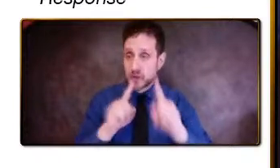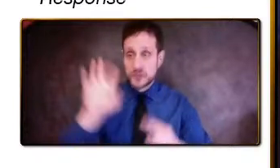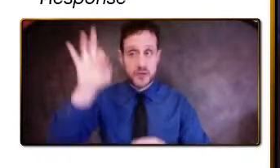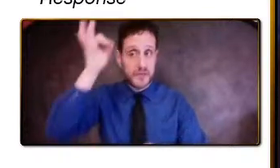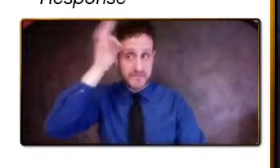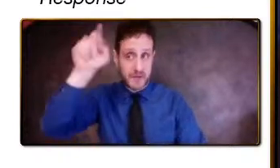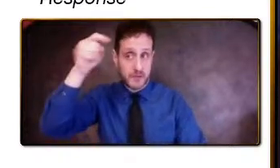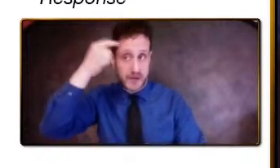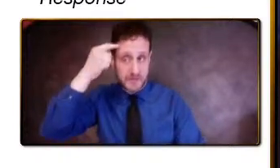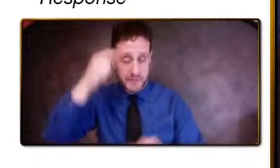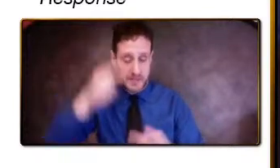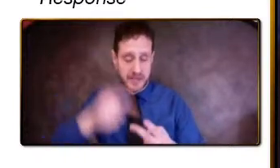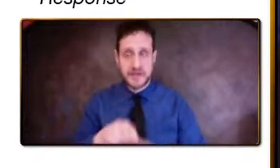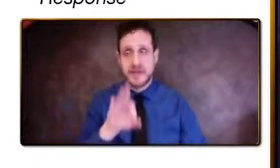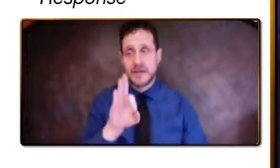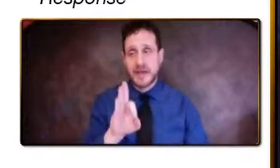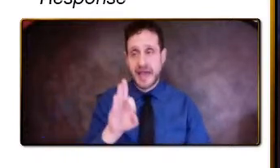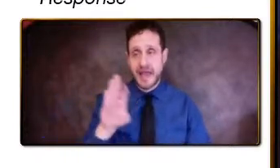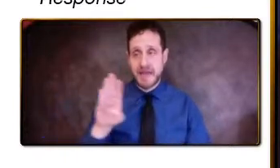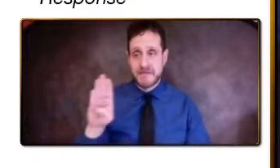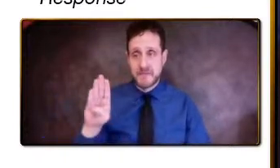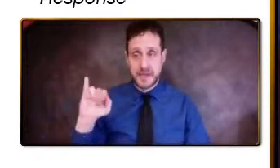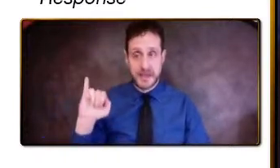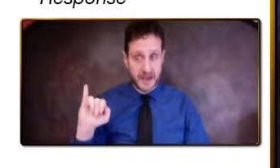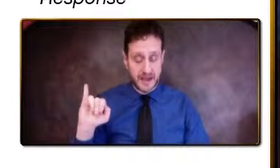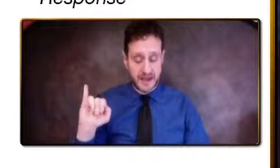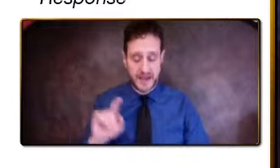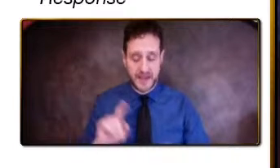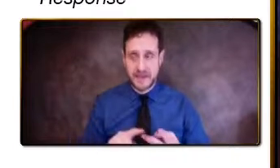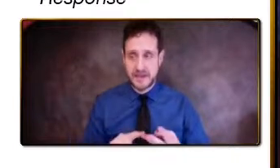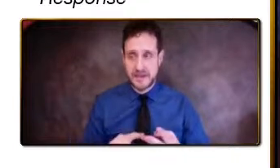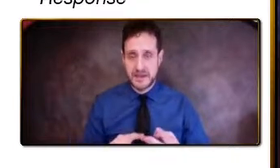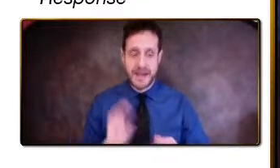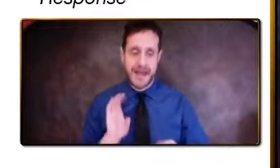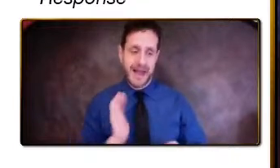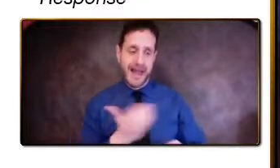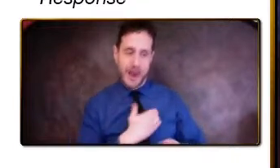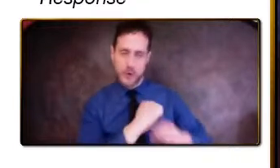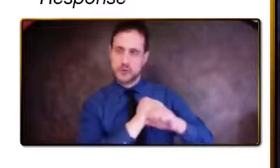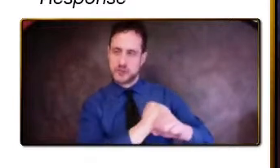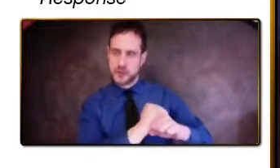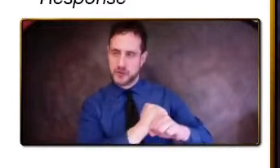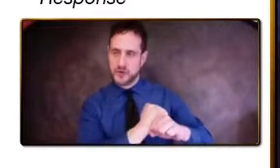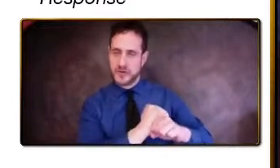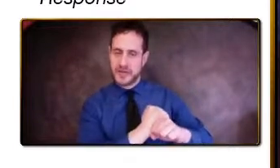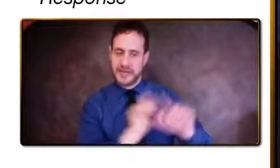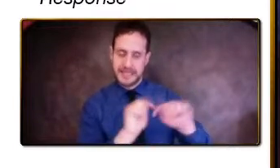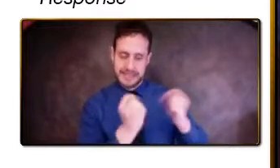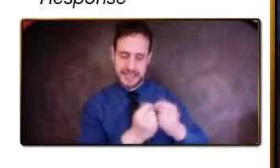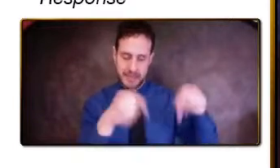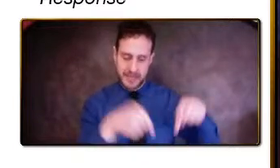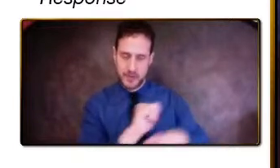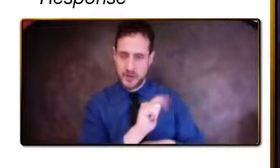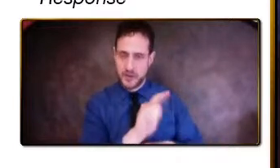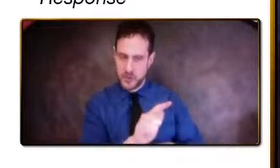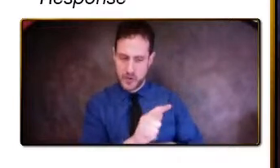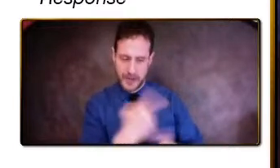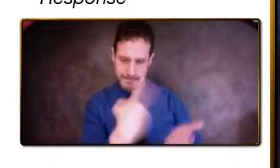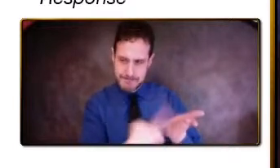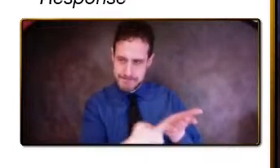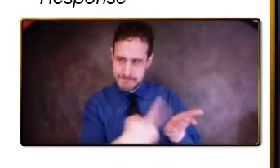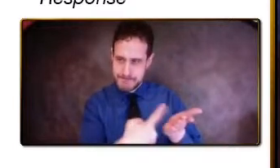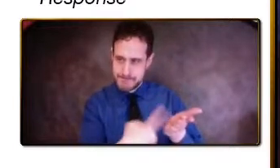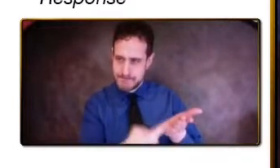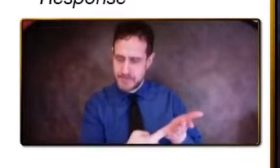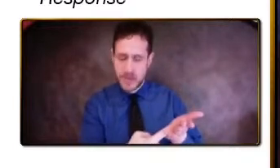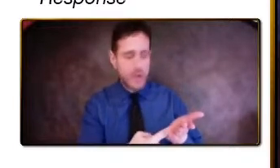FBI. I, of course, have gathered our security team for the state. We do not have specific